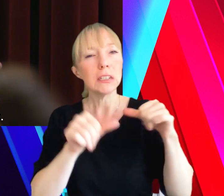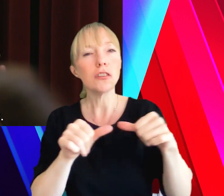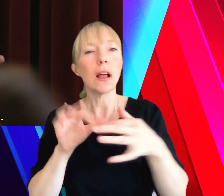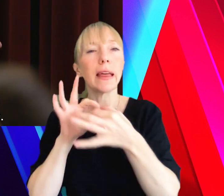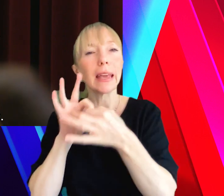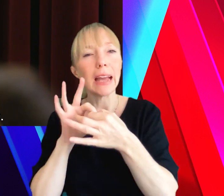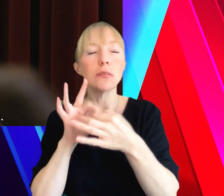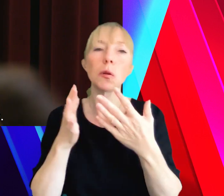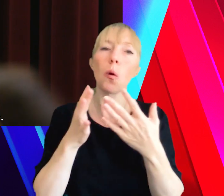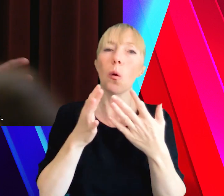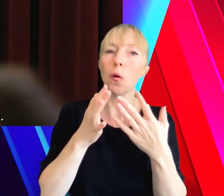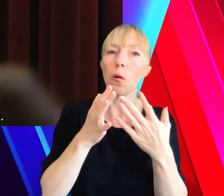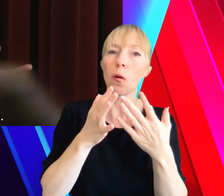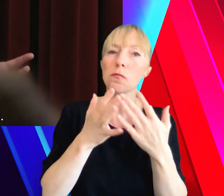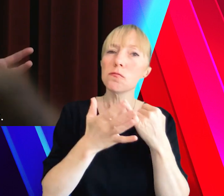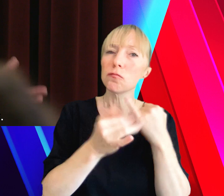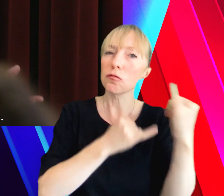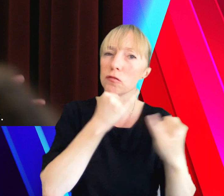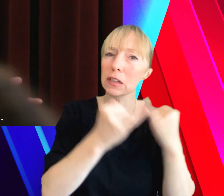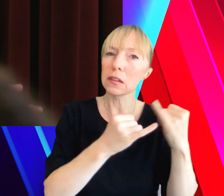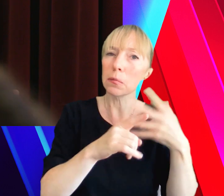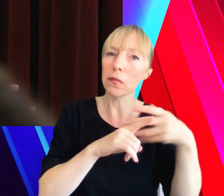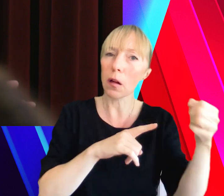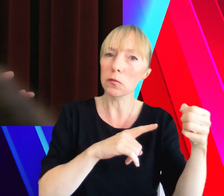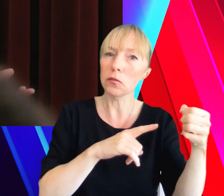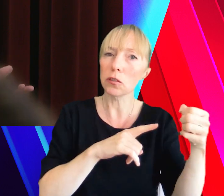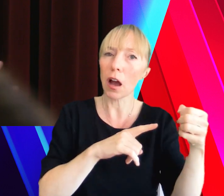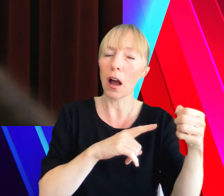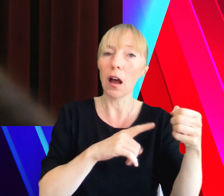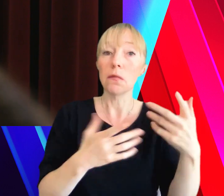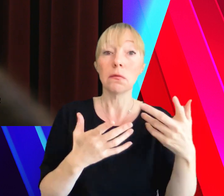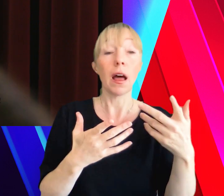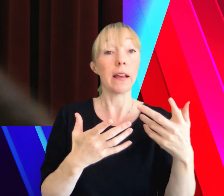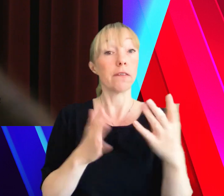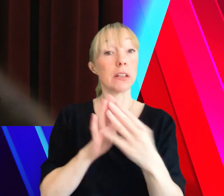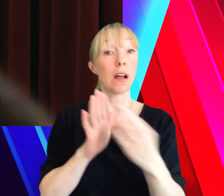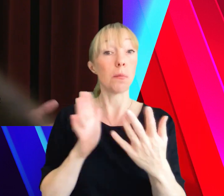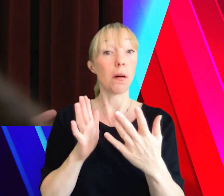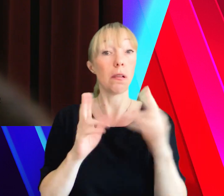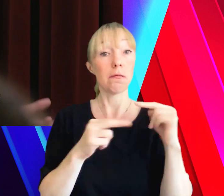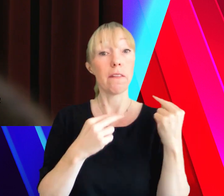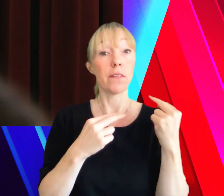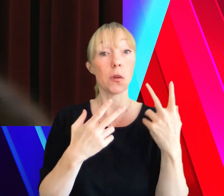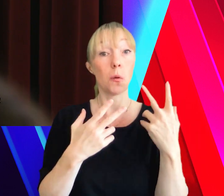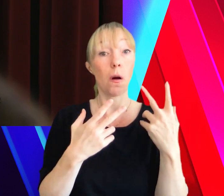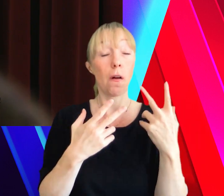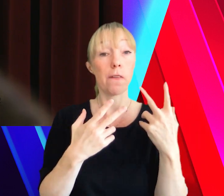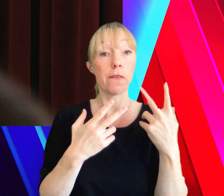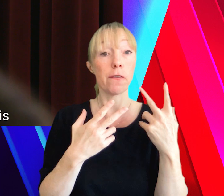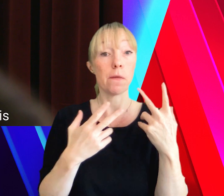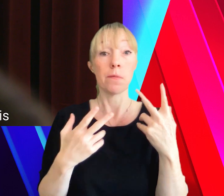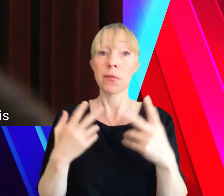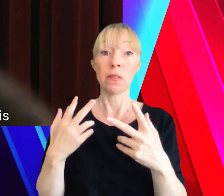like engagement or criticism with culture? So like we read like a review of a film, The Guardian, and be